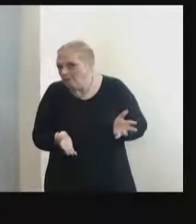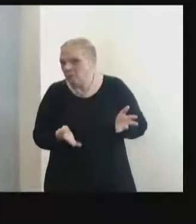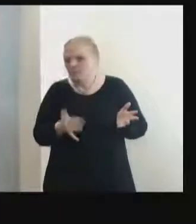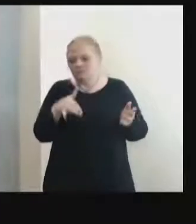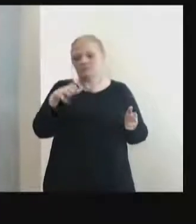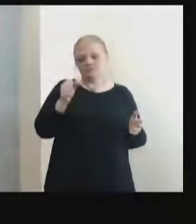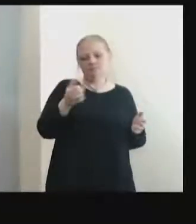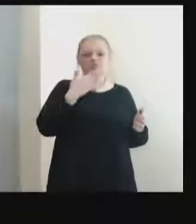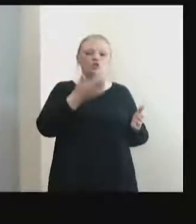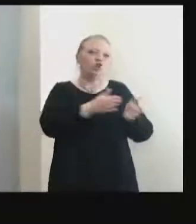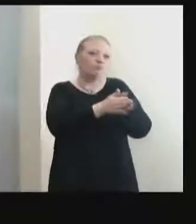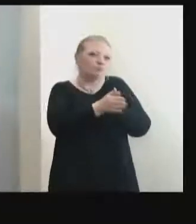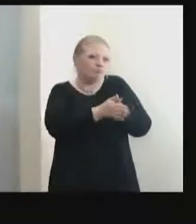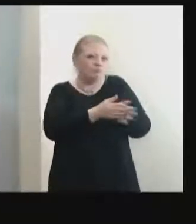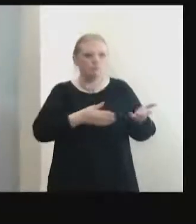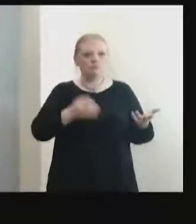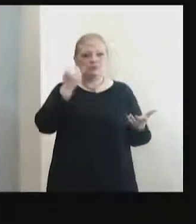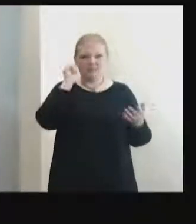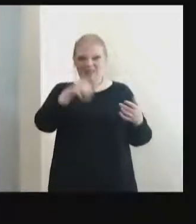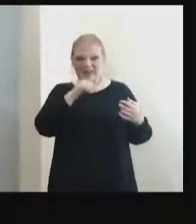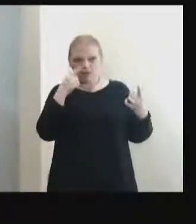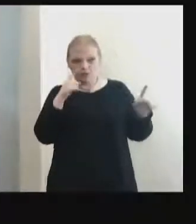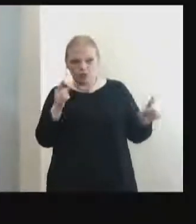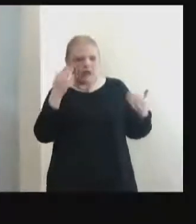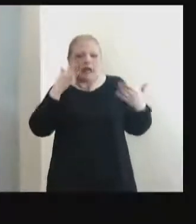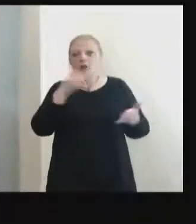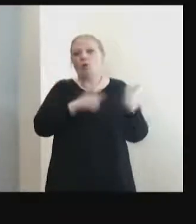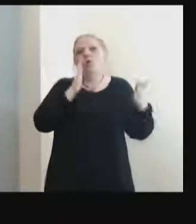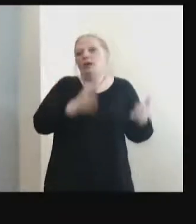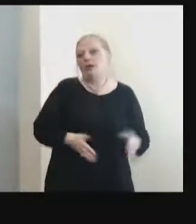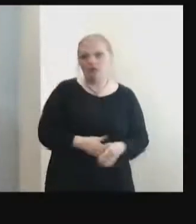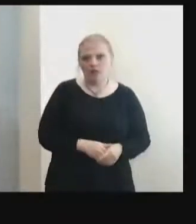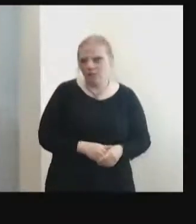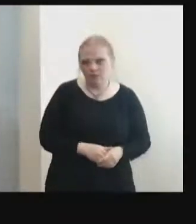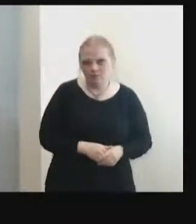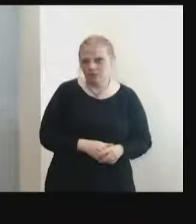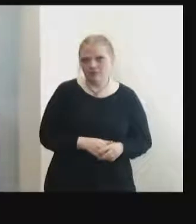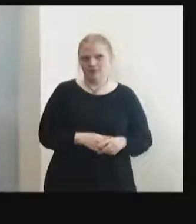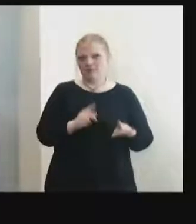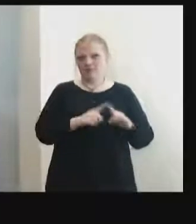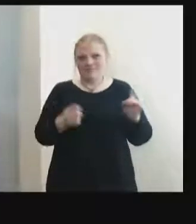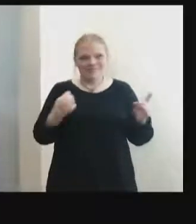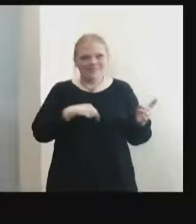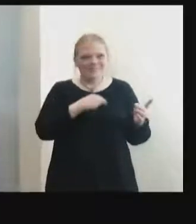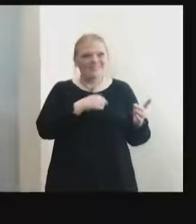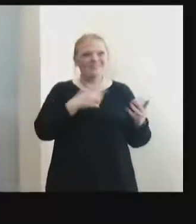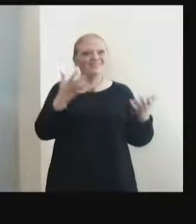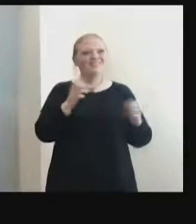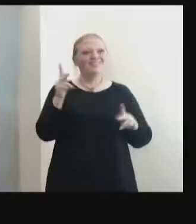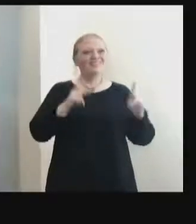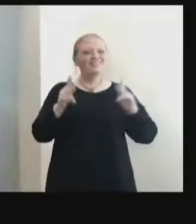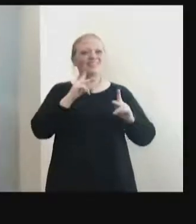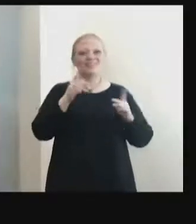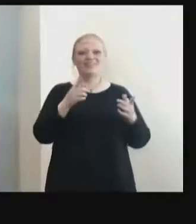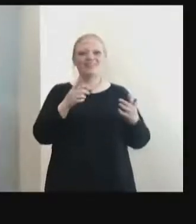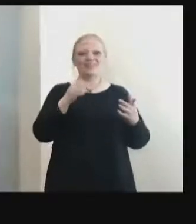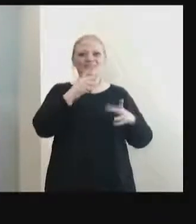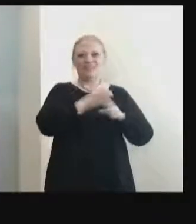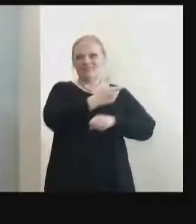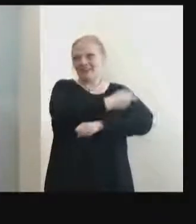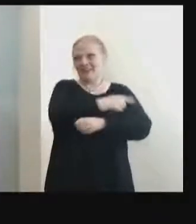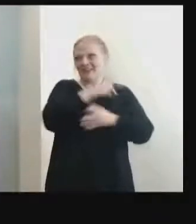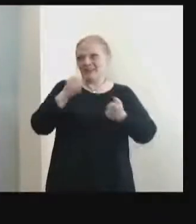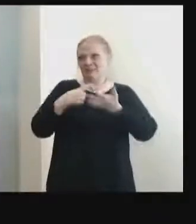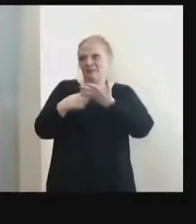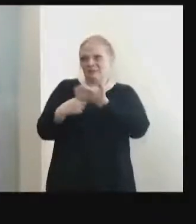here's a good incentive. If this doesn't work, I don't know what will. But we certainly want people to get vaccinated. I'll turn it over to Dr. Burstein and talk